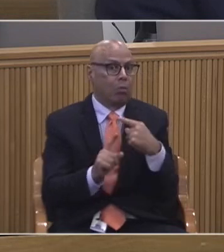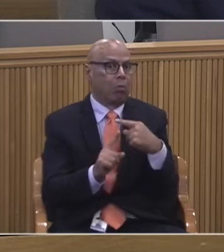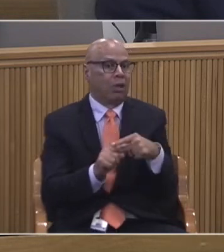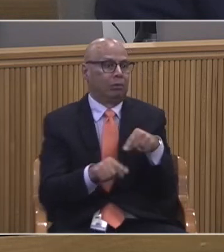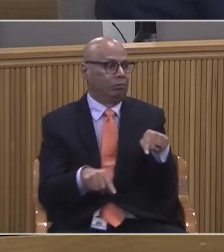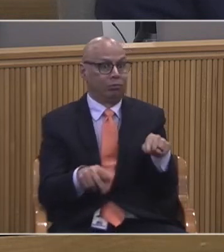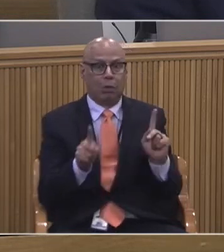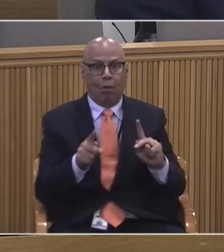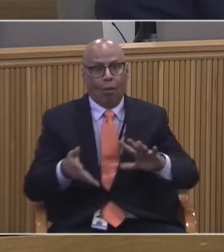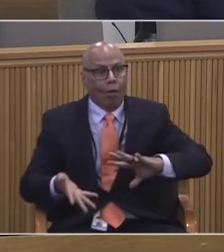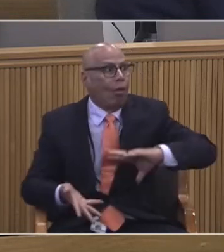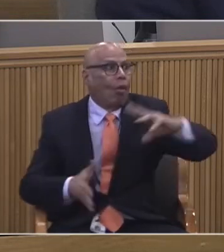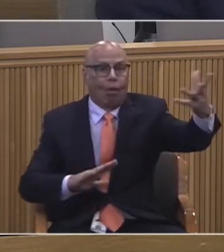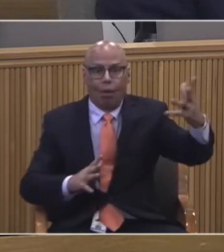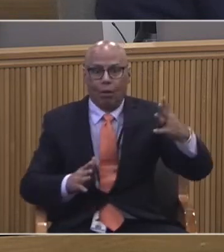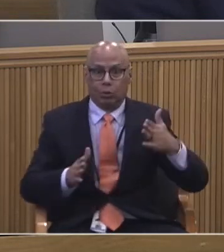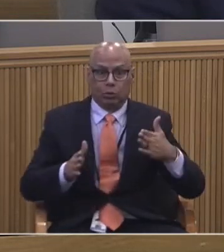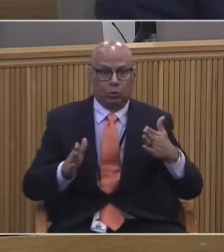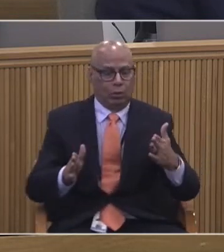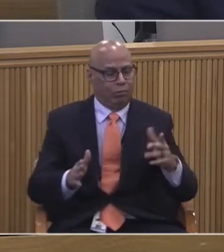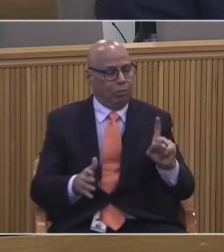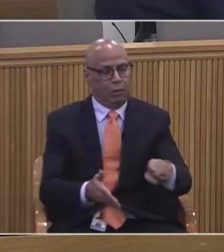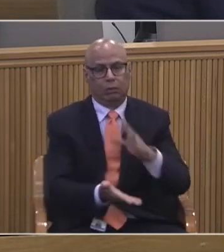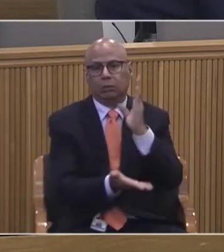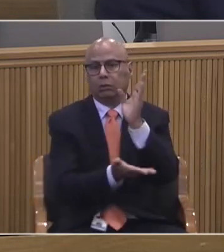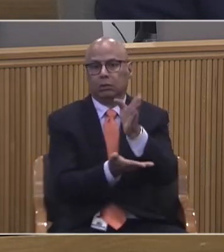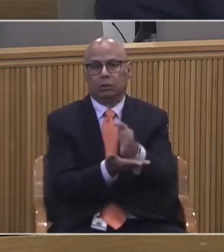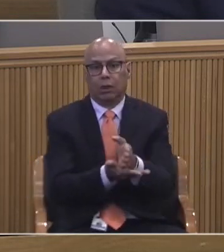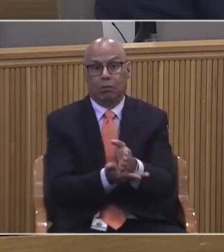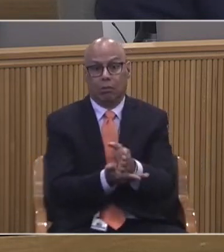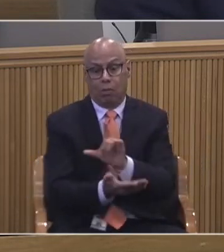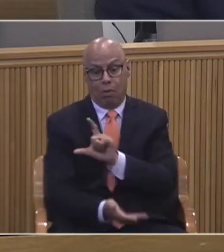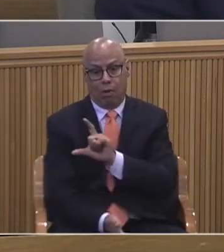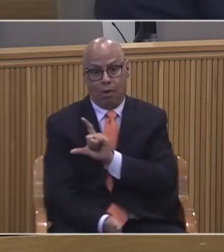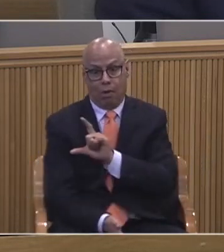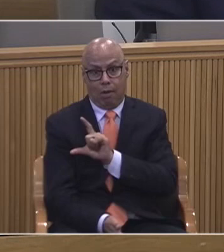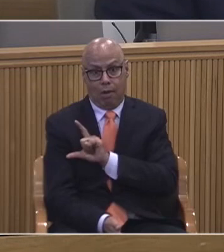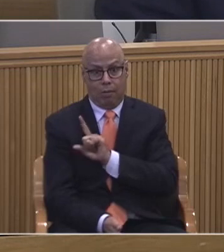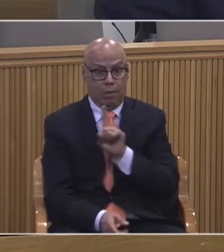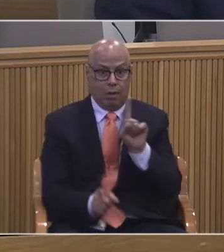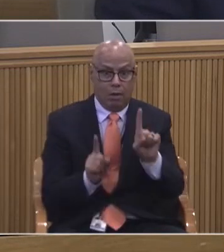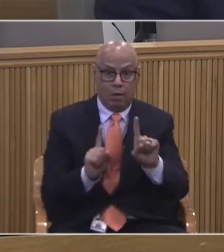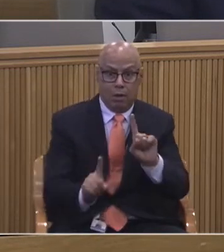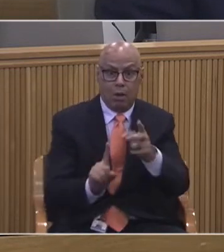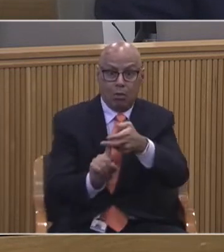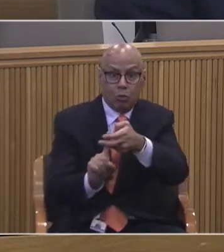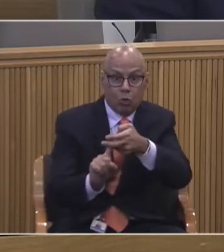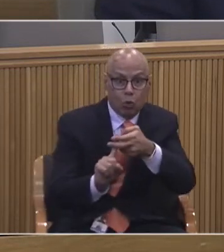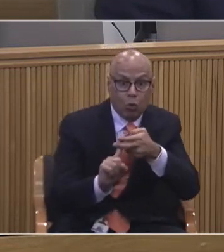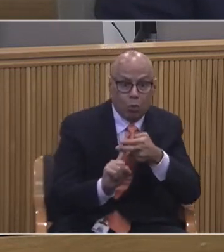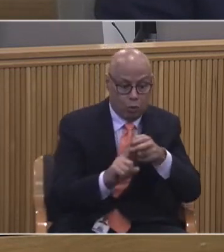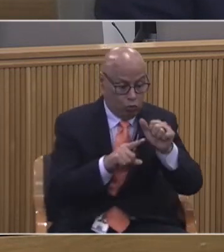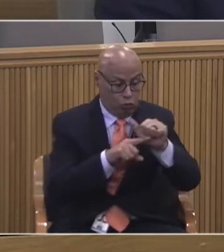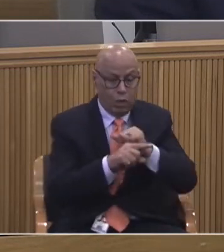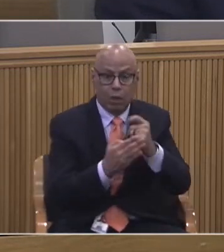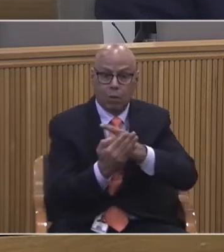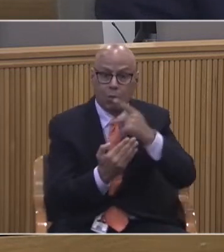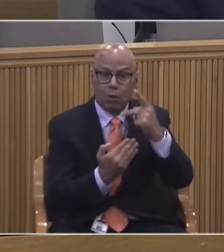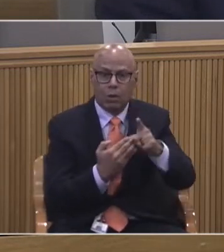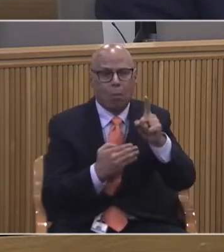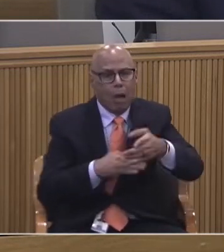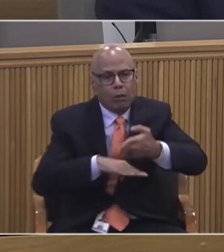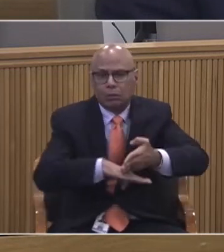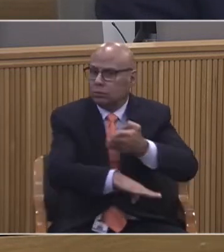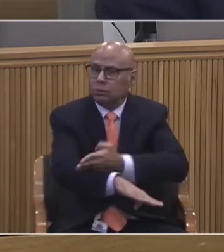on our streets, it has to stop. Law enforcement presence, recruitment, and training programs need to be